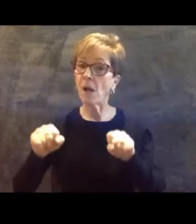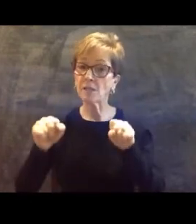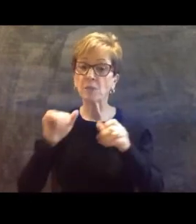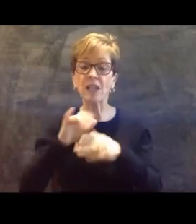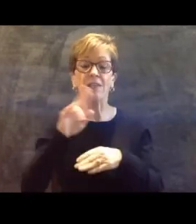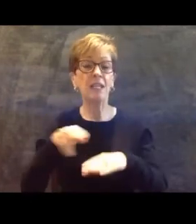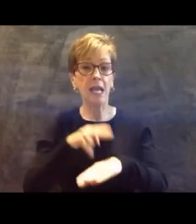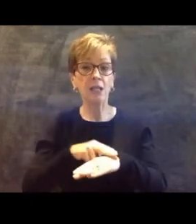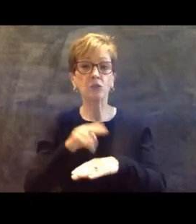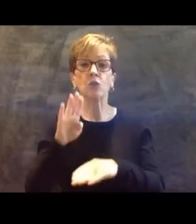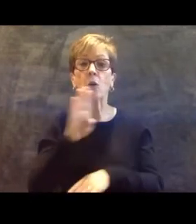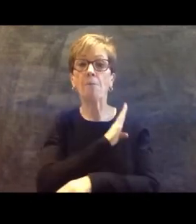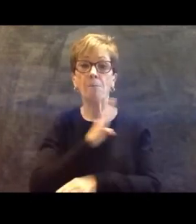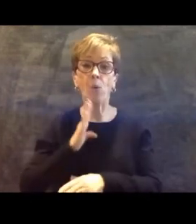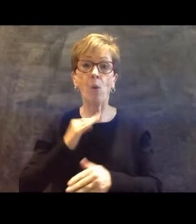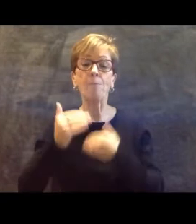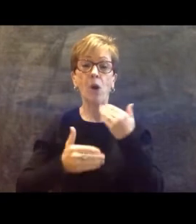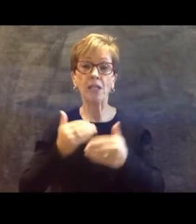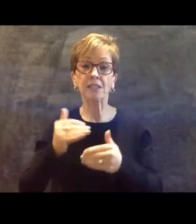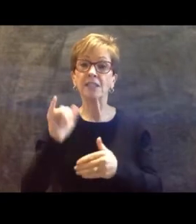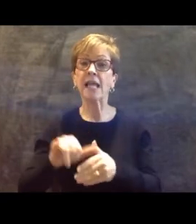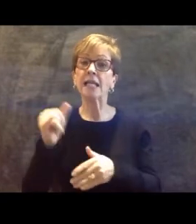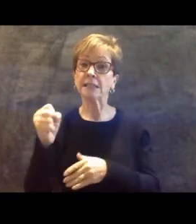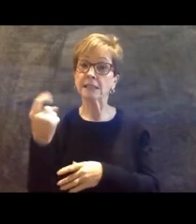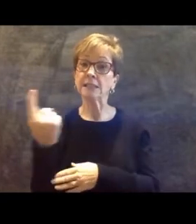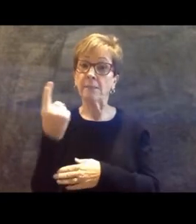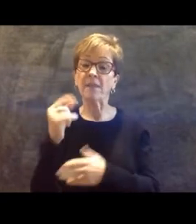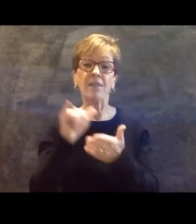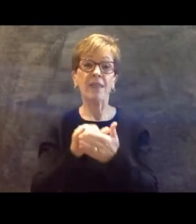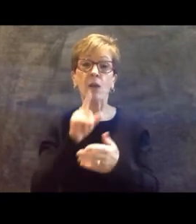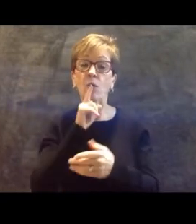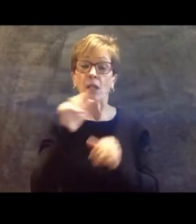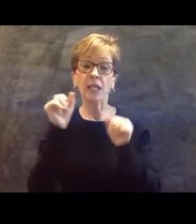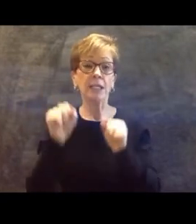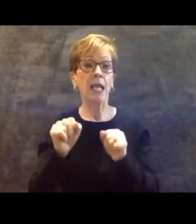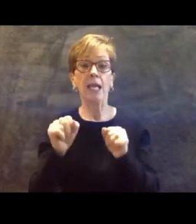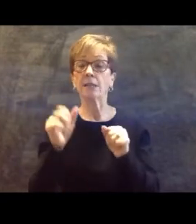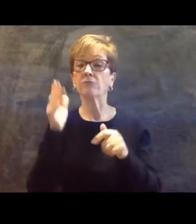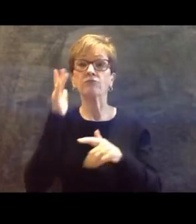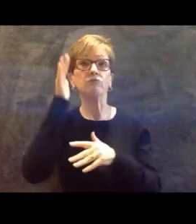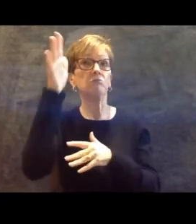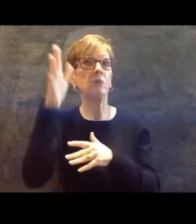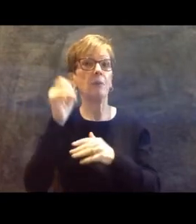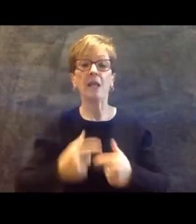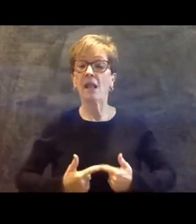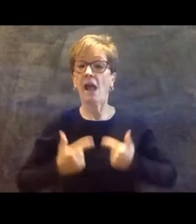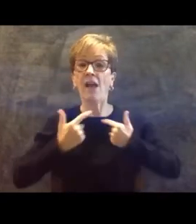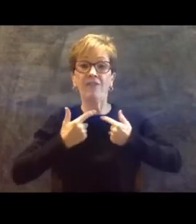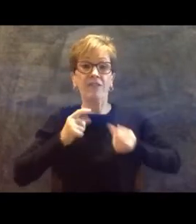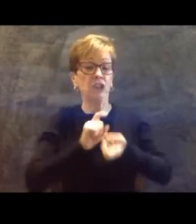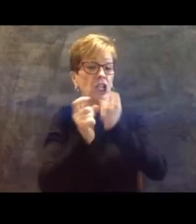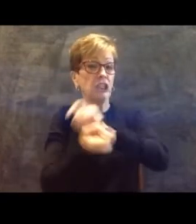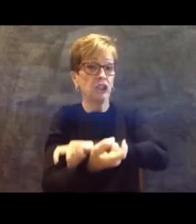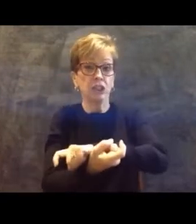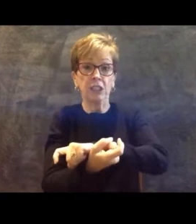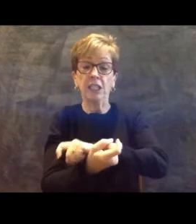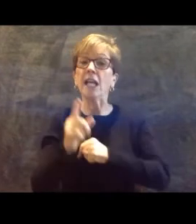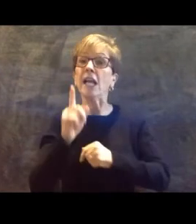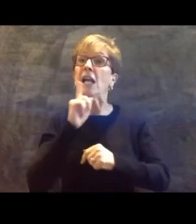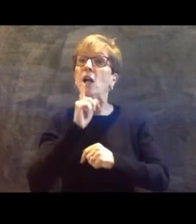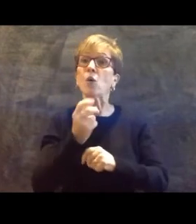that's really something that can ultimately be life-changing. It certainly was transformative for my own career.